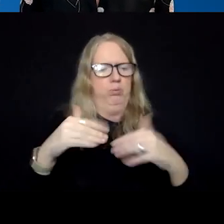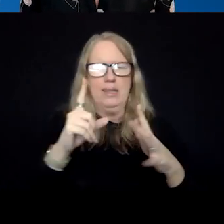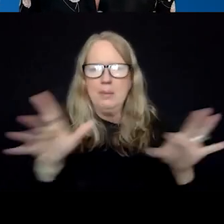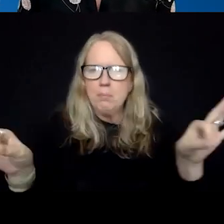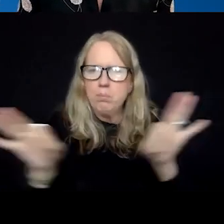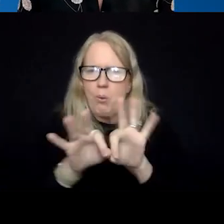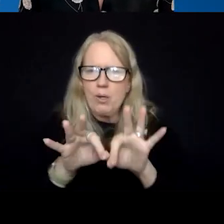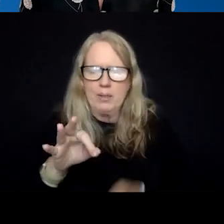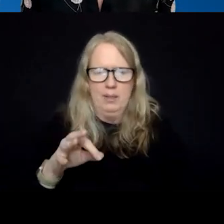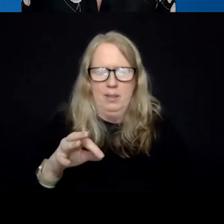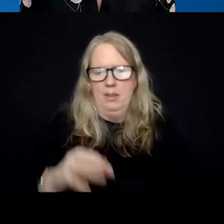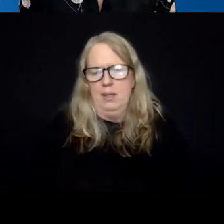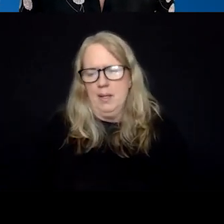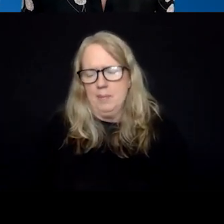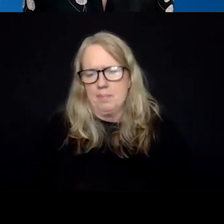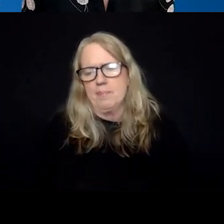that we're not sort of